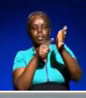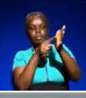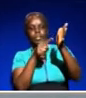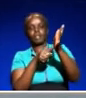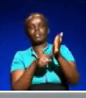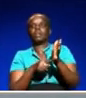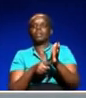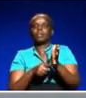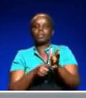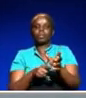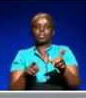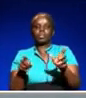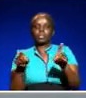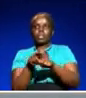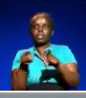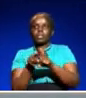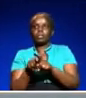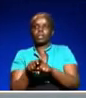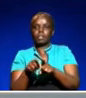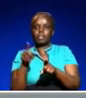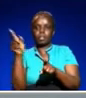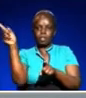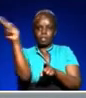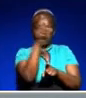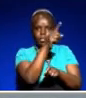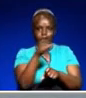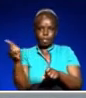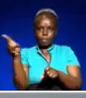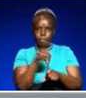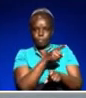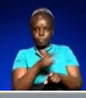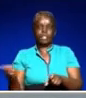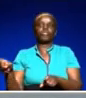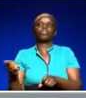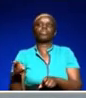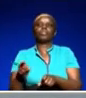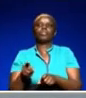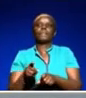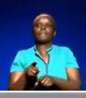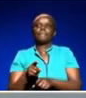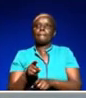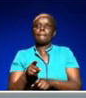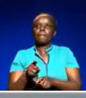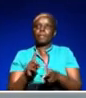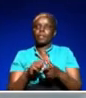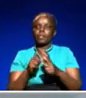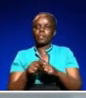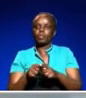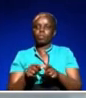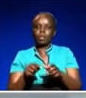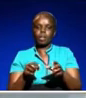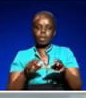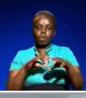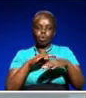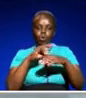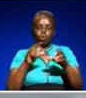to summation. We agreed that symbol represents summation, and we are summing all